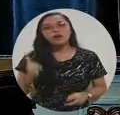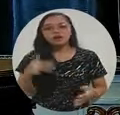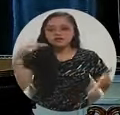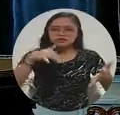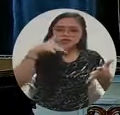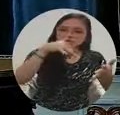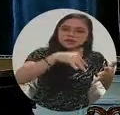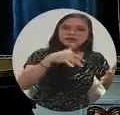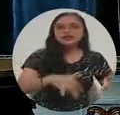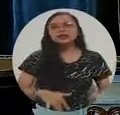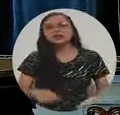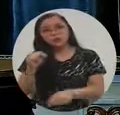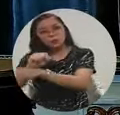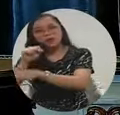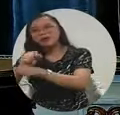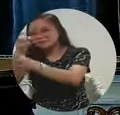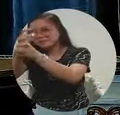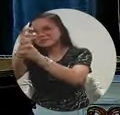Sometimes, you know,